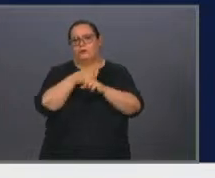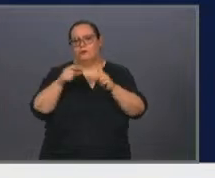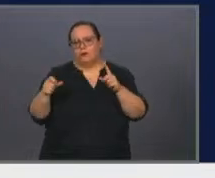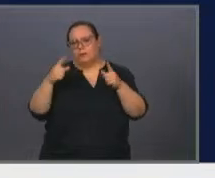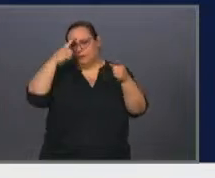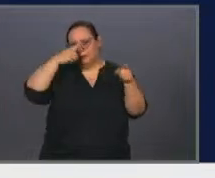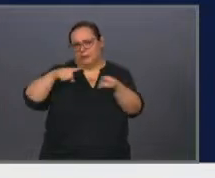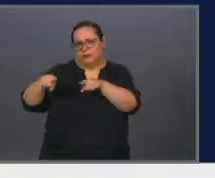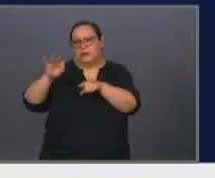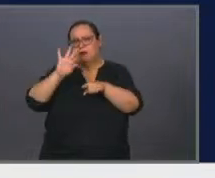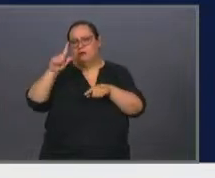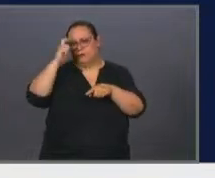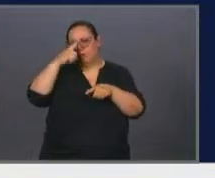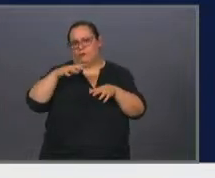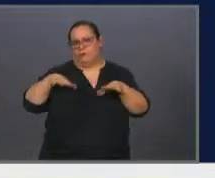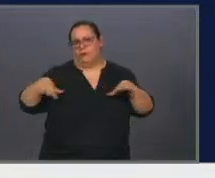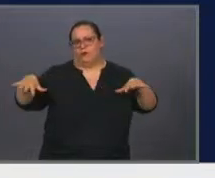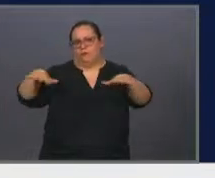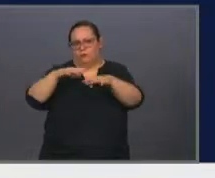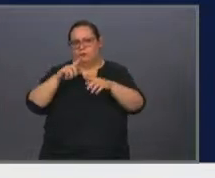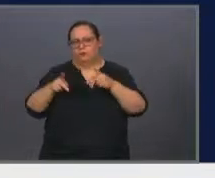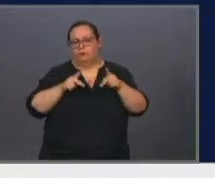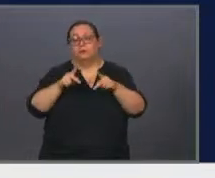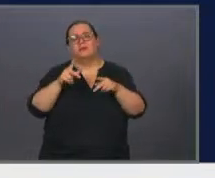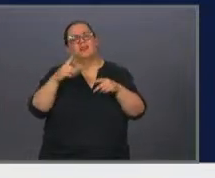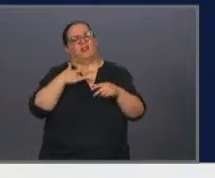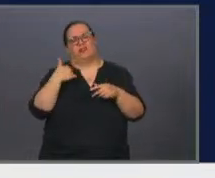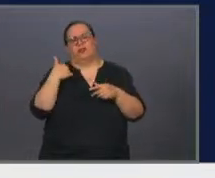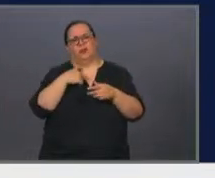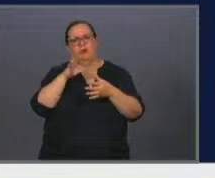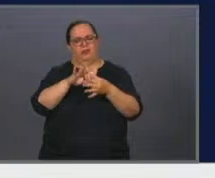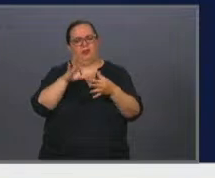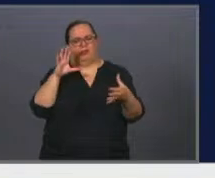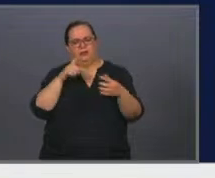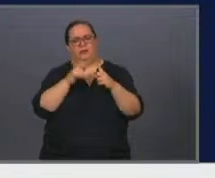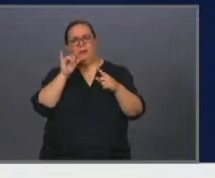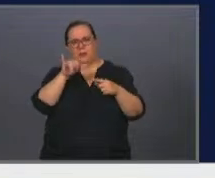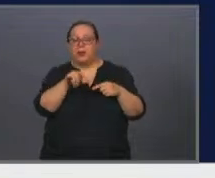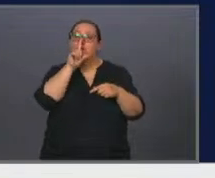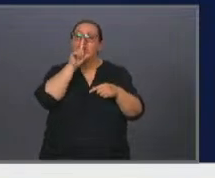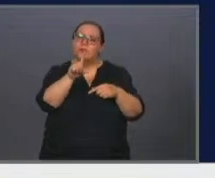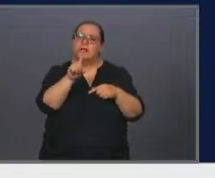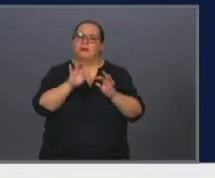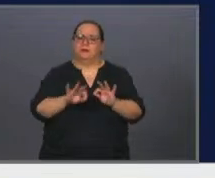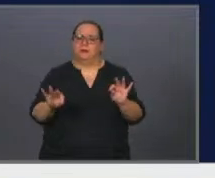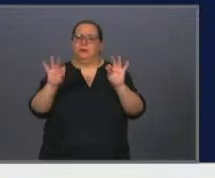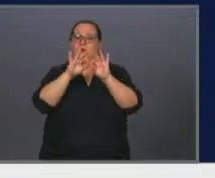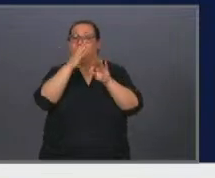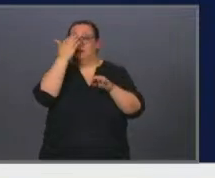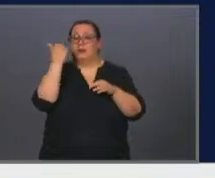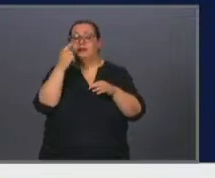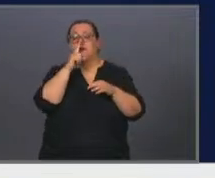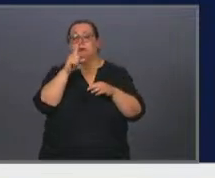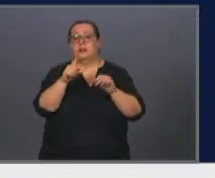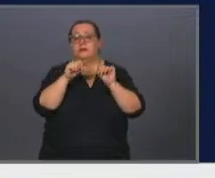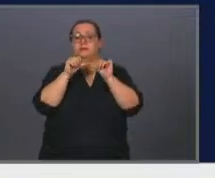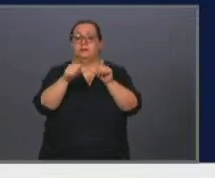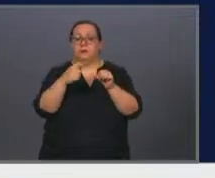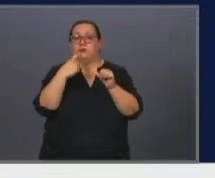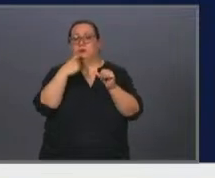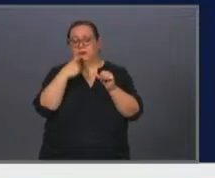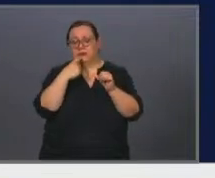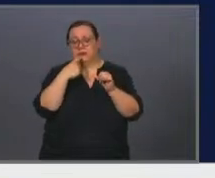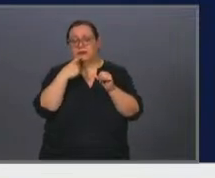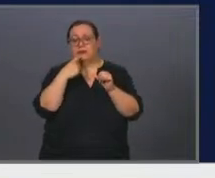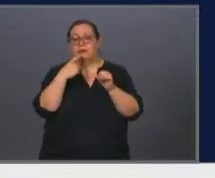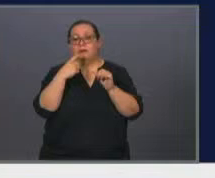are losing sight of that. And that's so critical because it goes on to say that